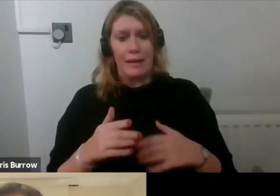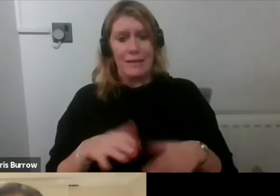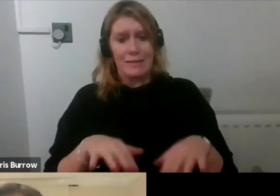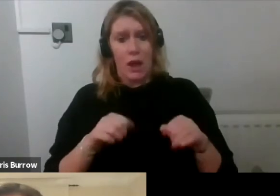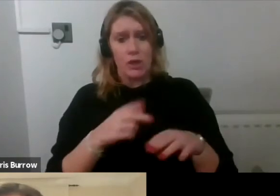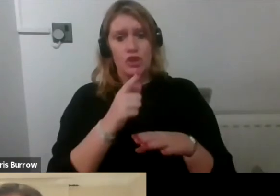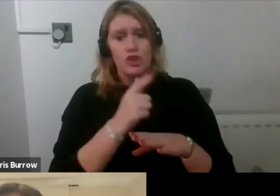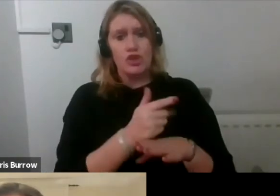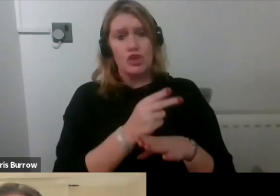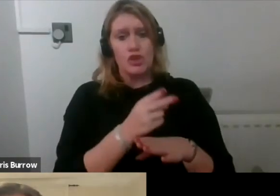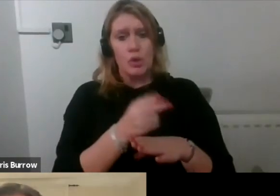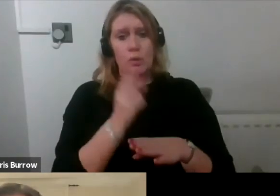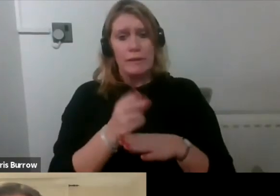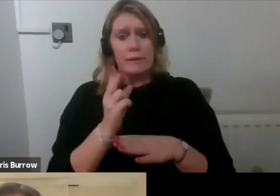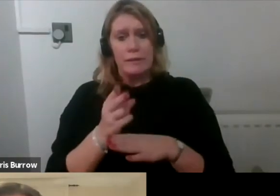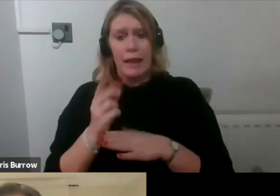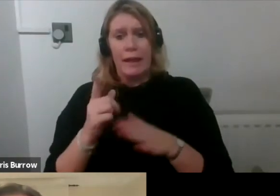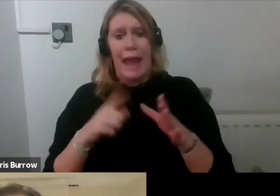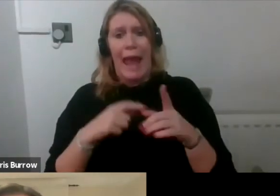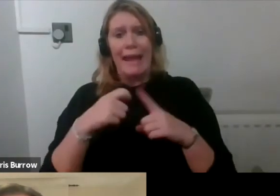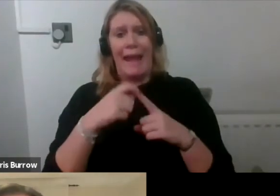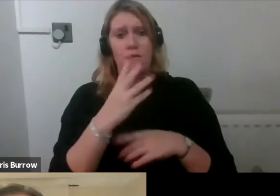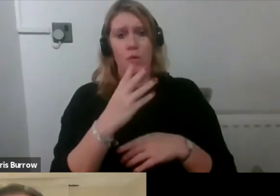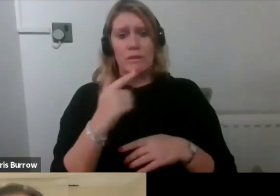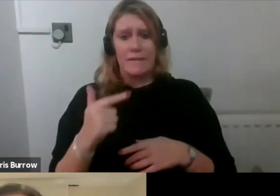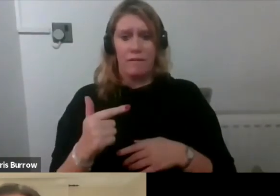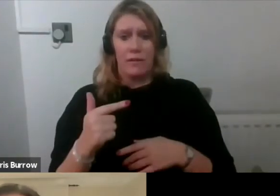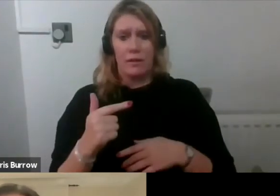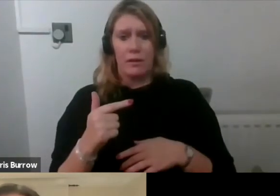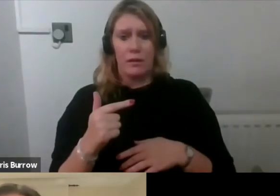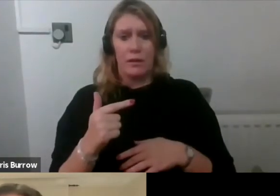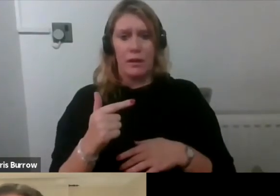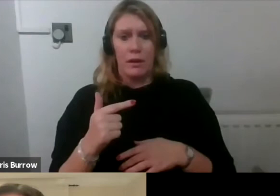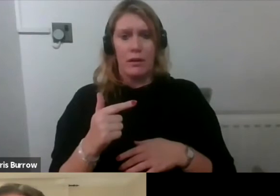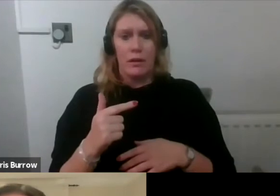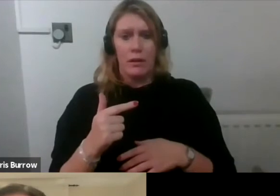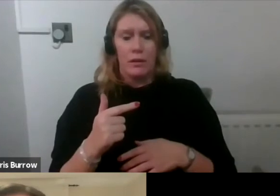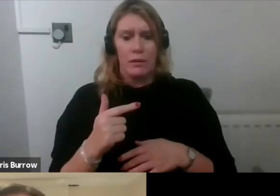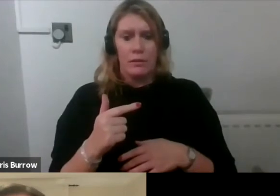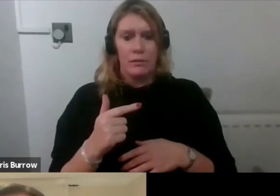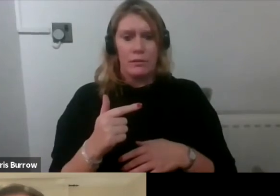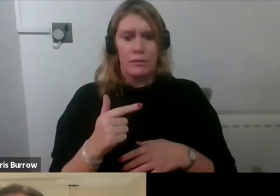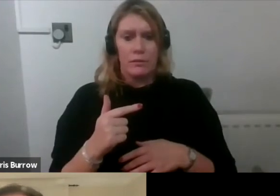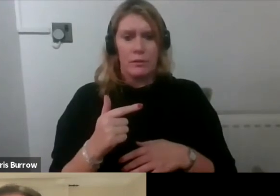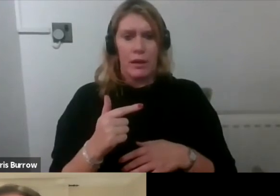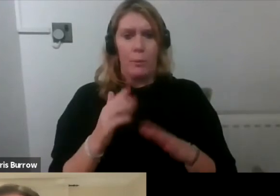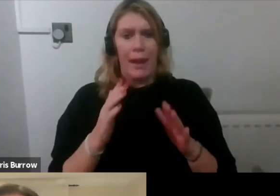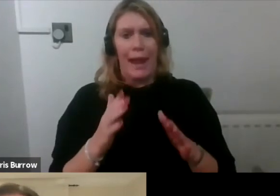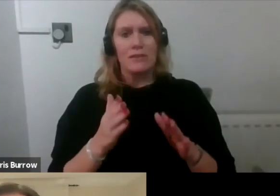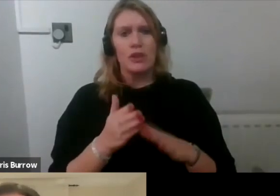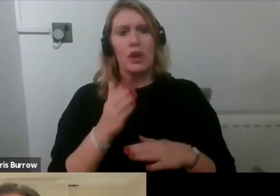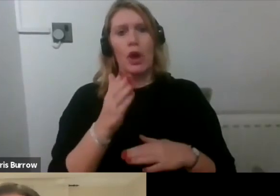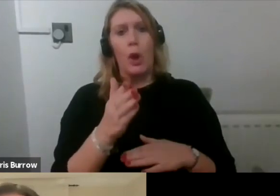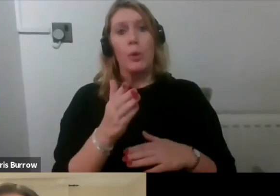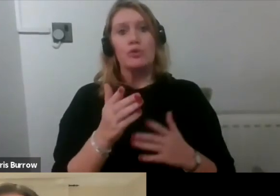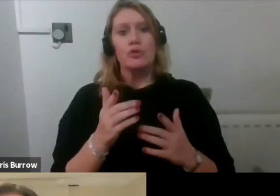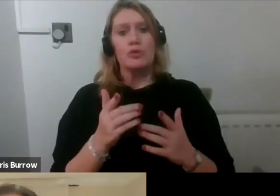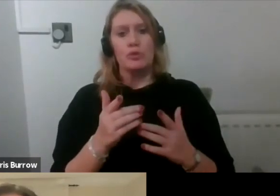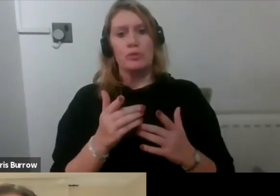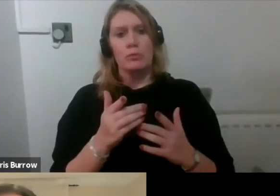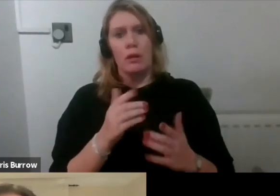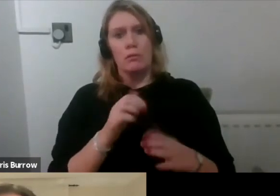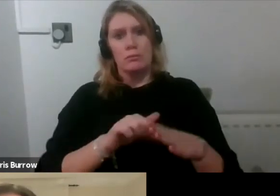that's another story, actually. We had to go to an armourer. So they have to be licensed by the Home Office. There's only about 10 of them in the UK. And we shot this TV